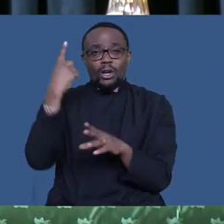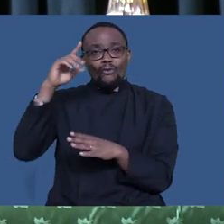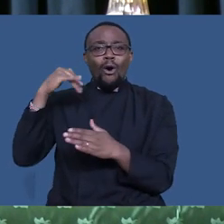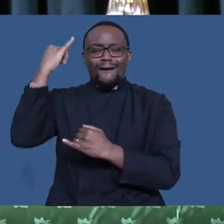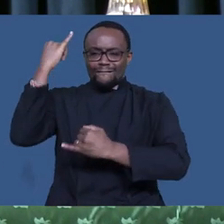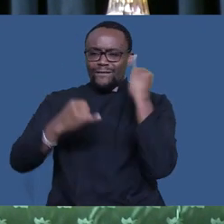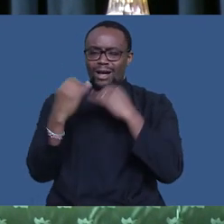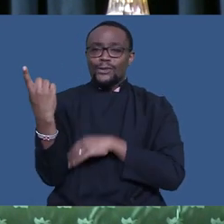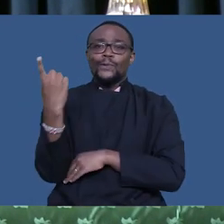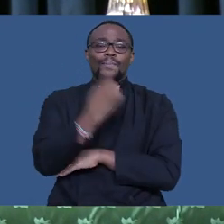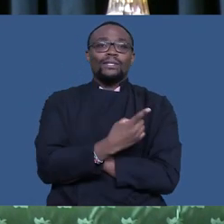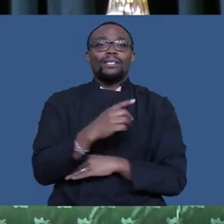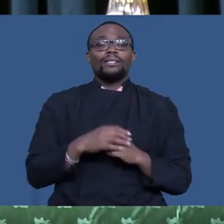day.